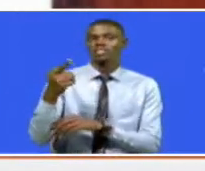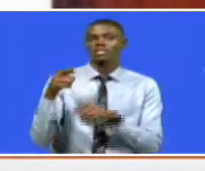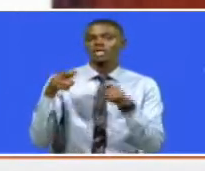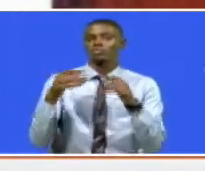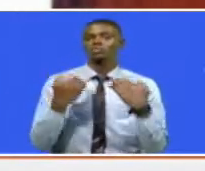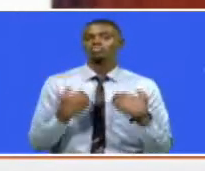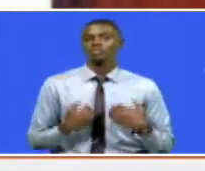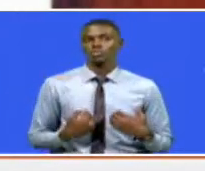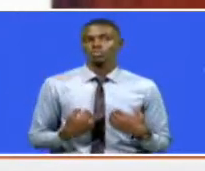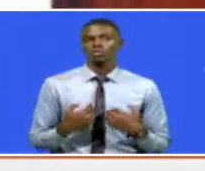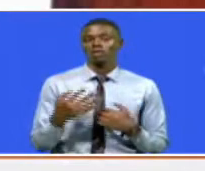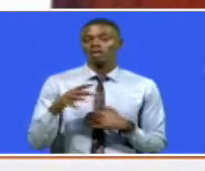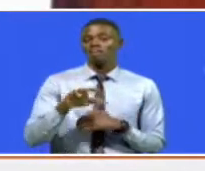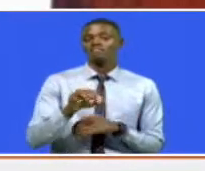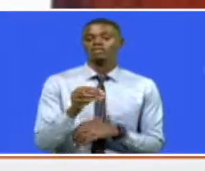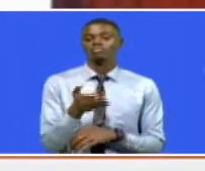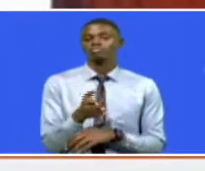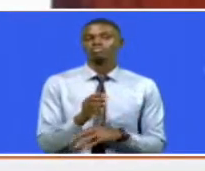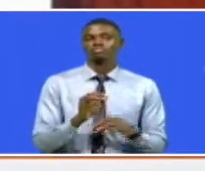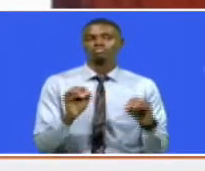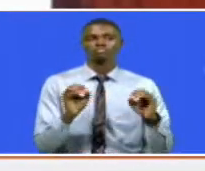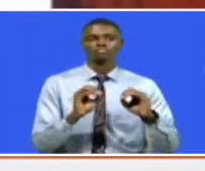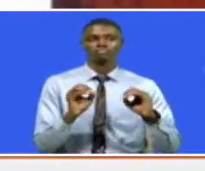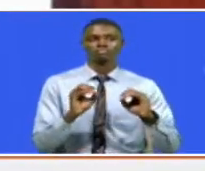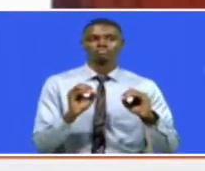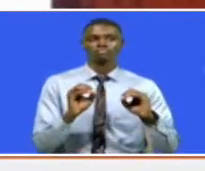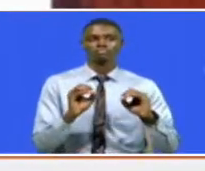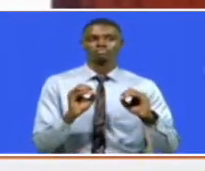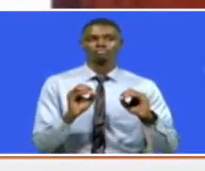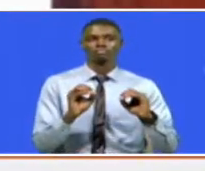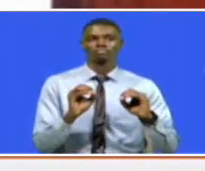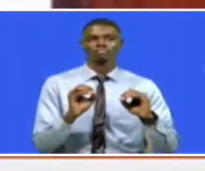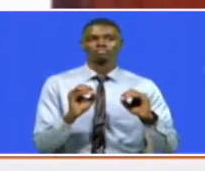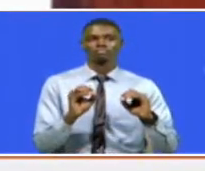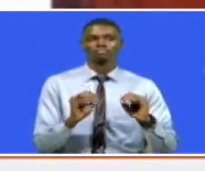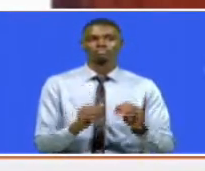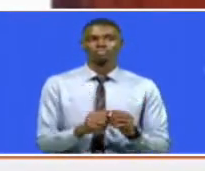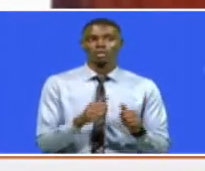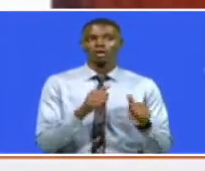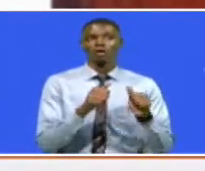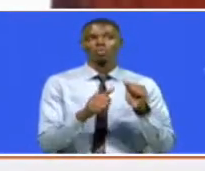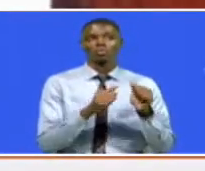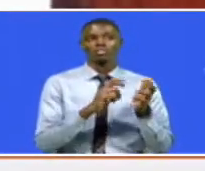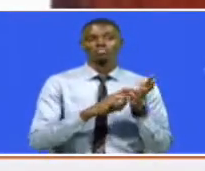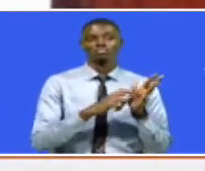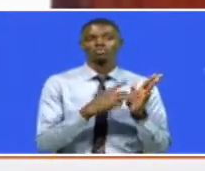person was found in that house. Which means